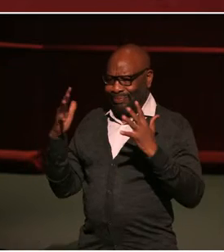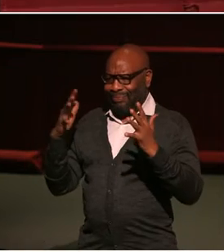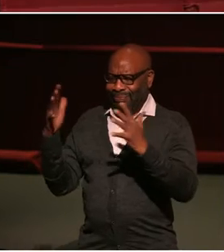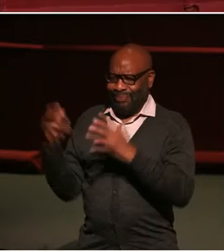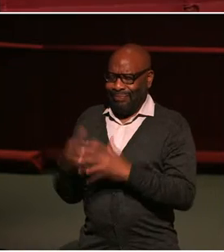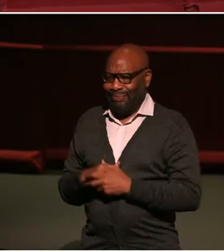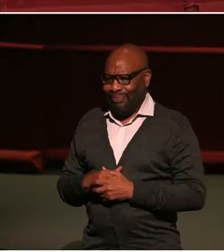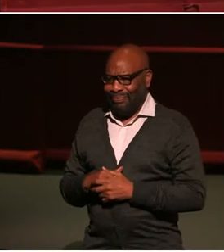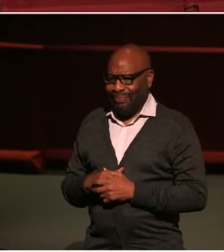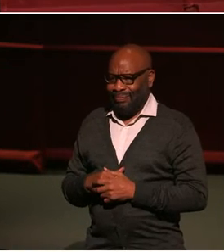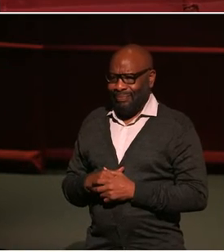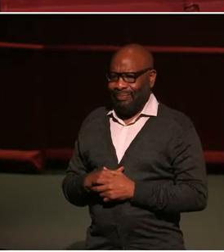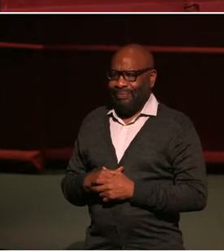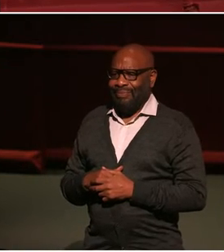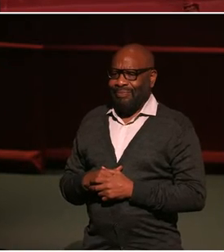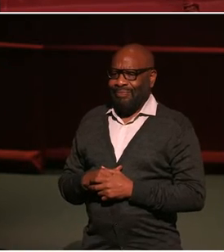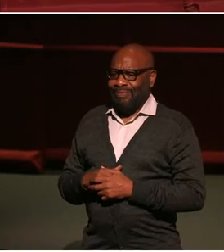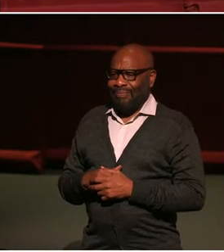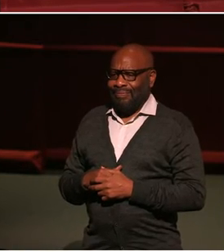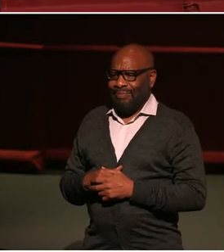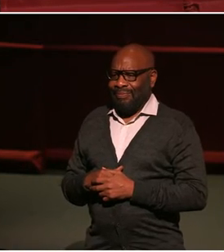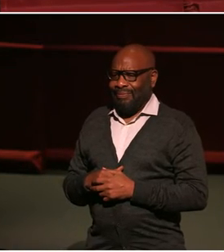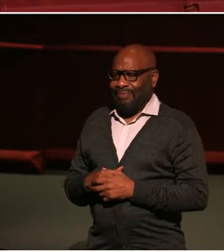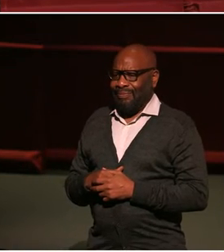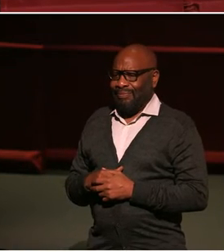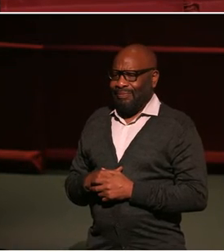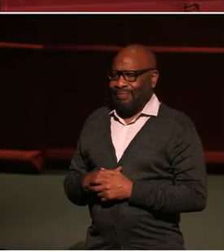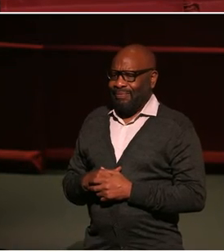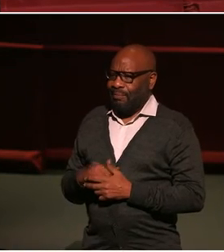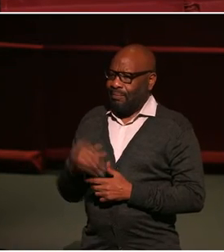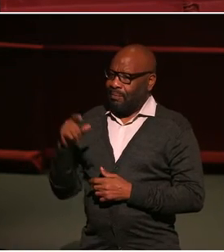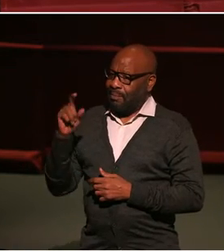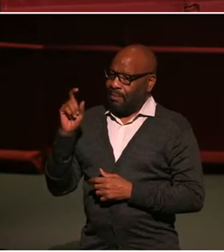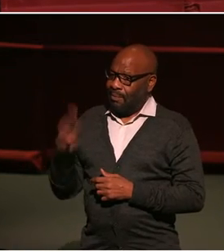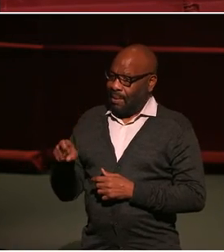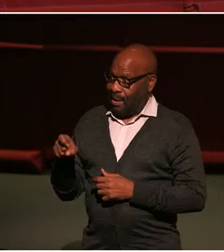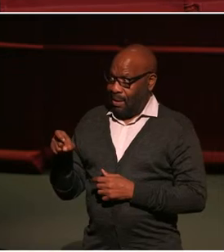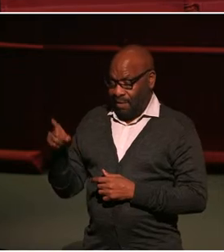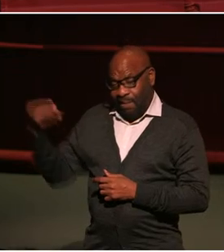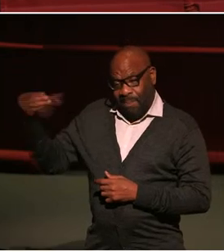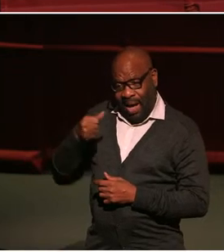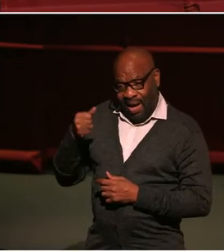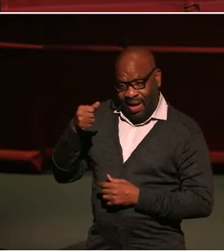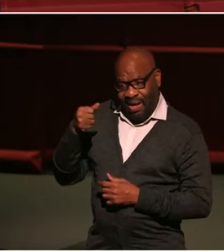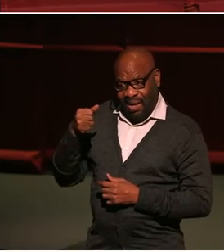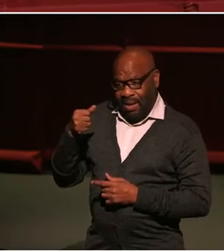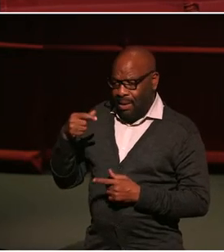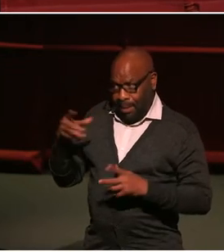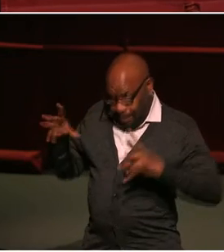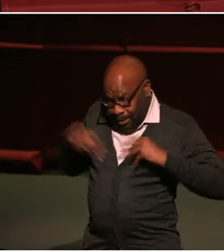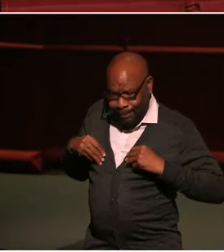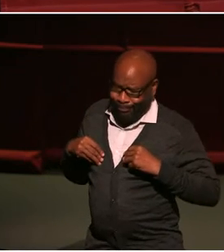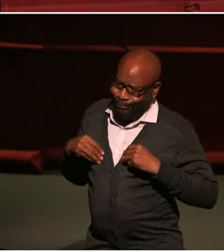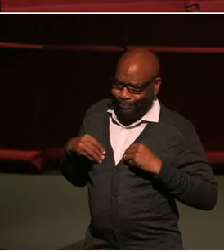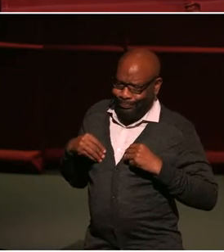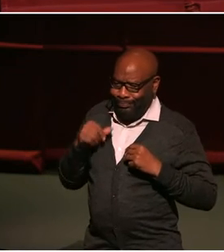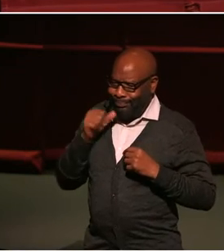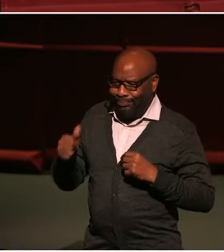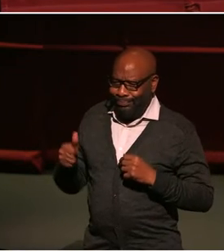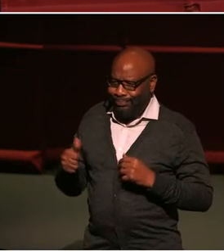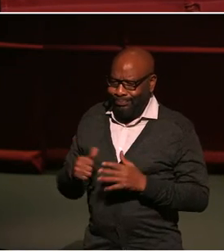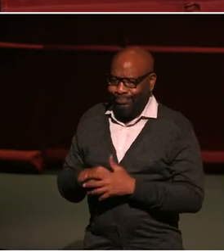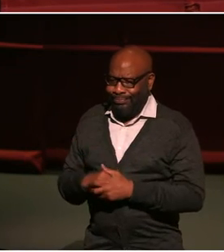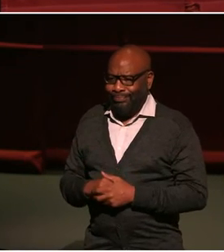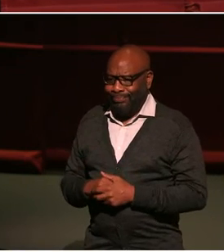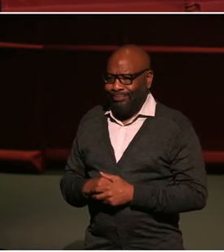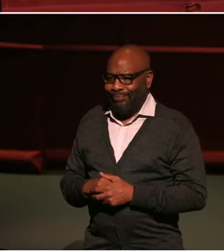And if I had to pay the price of admission, then that was okay, because those doors